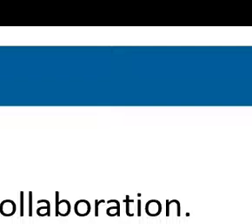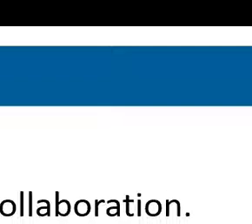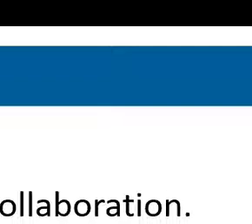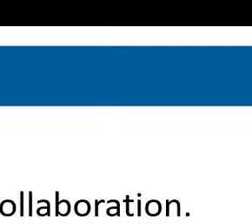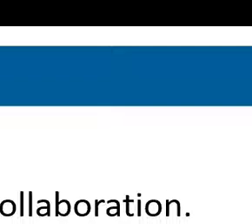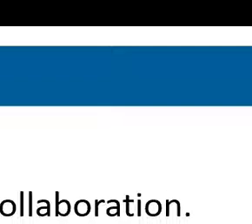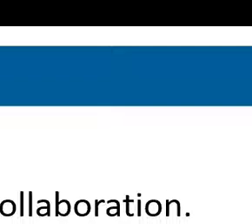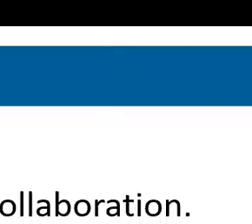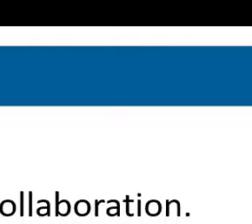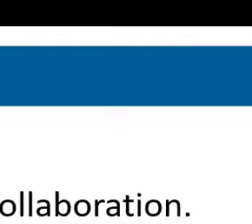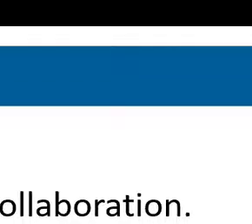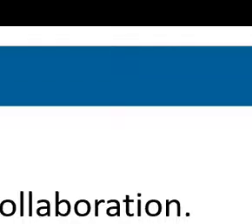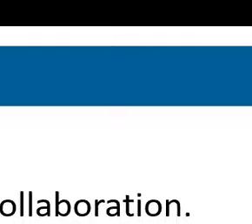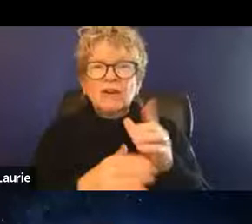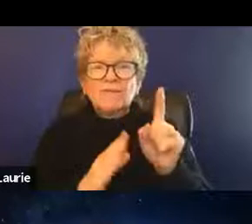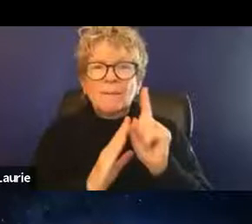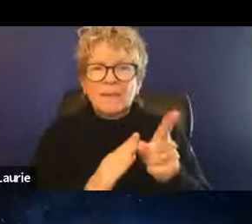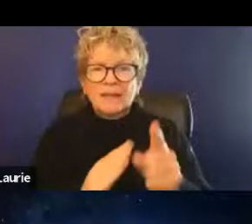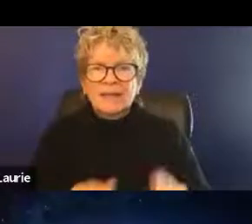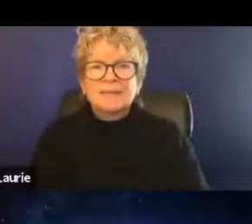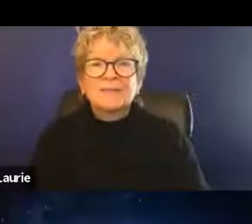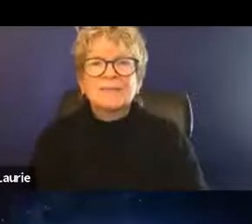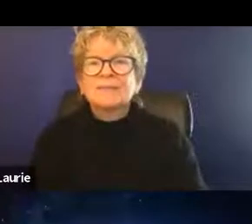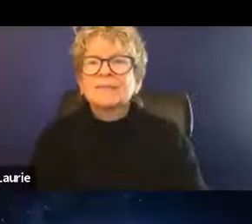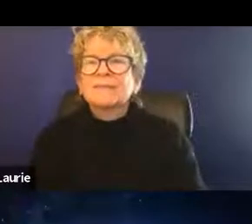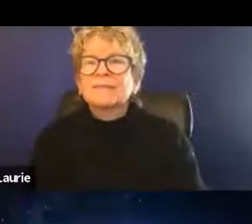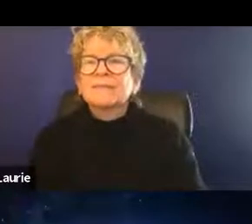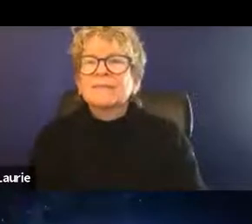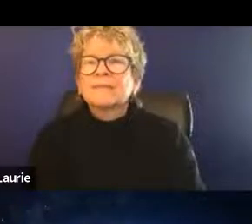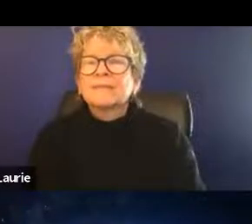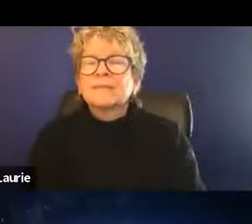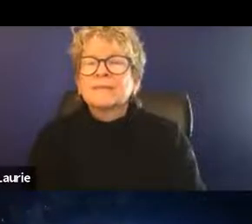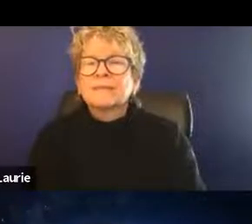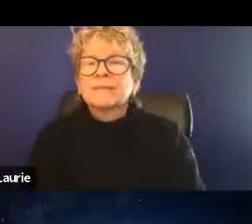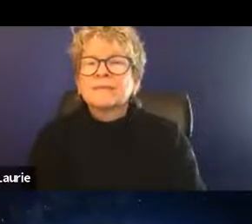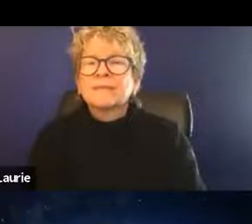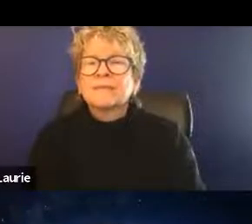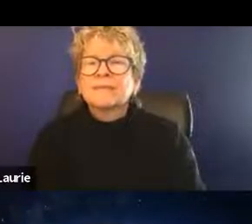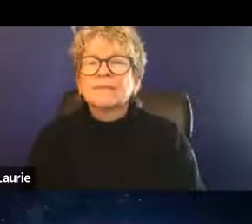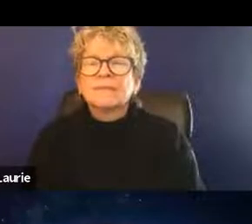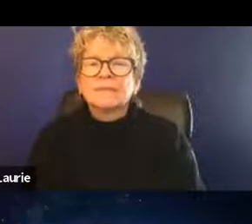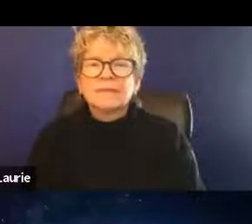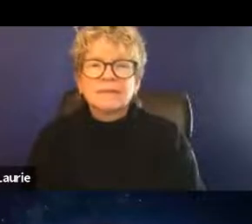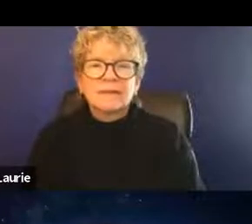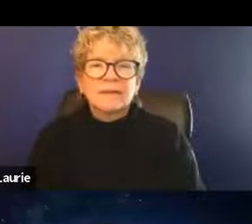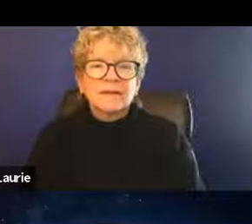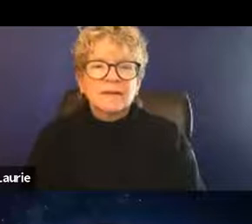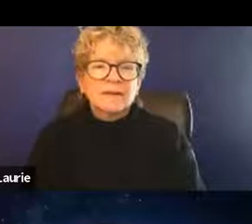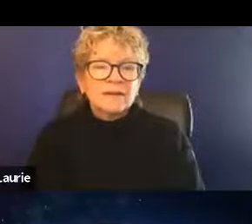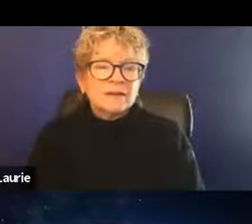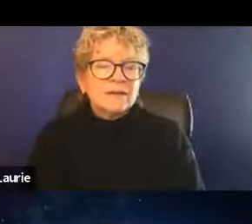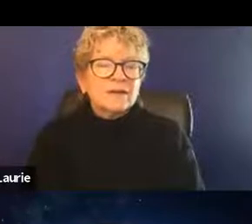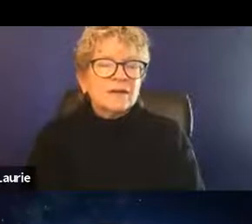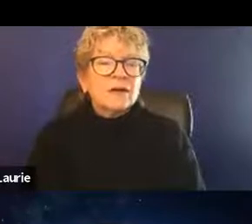stopping the share for a few moments, and then I'll let you know when it's time to turn it on again. So CRIS committee members, if you could turn on